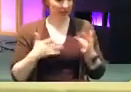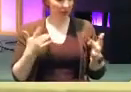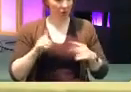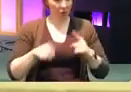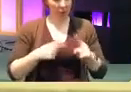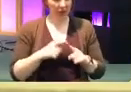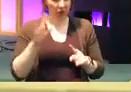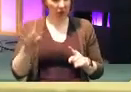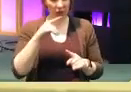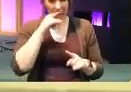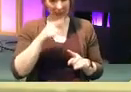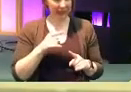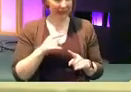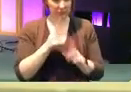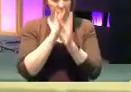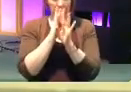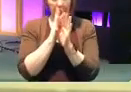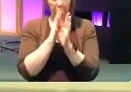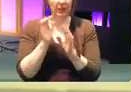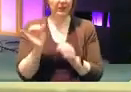start speaking in tongues as we do.